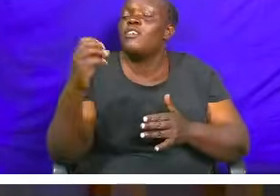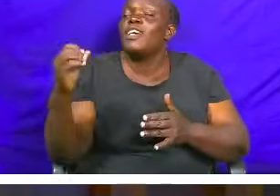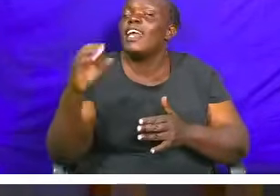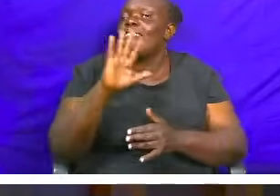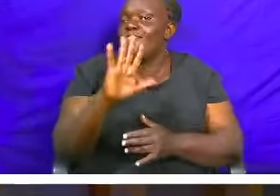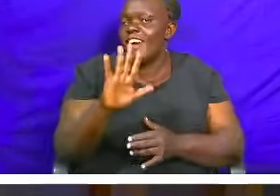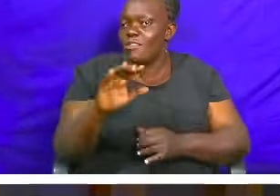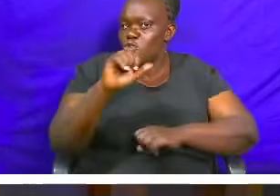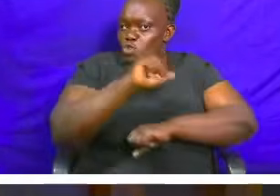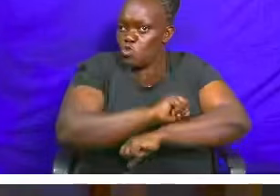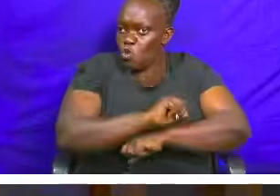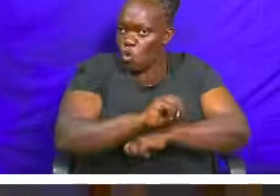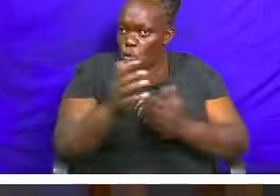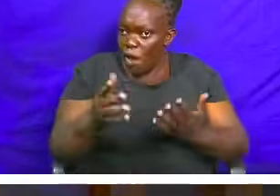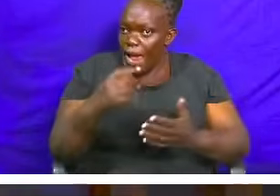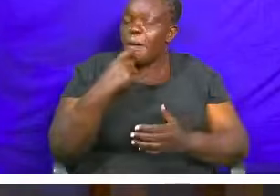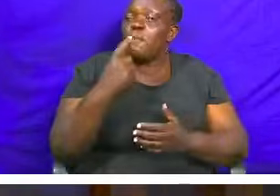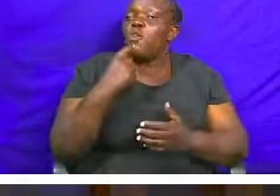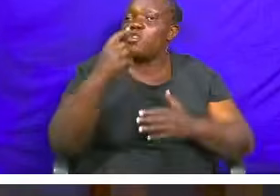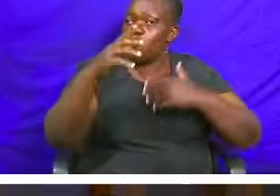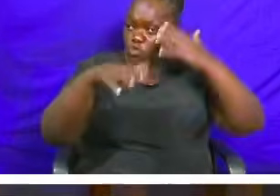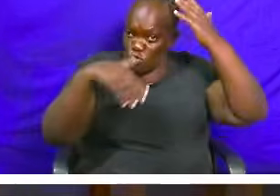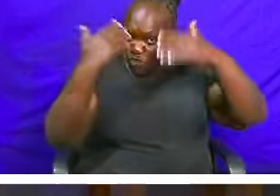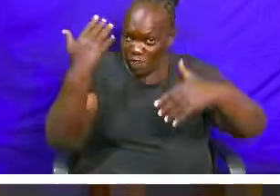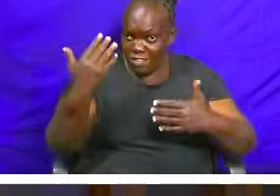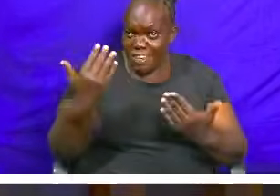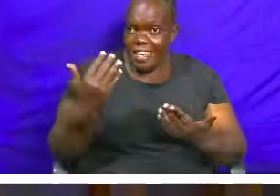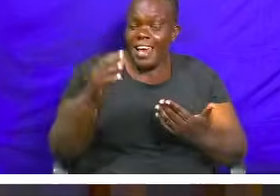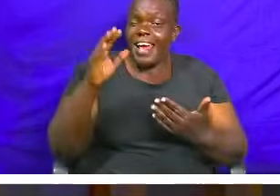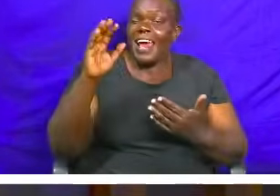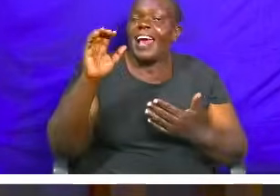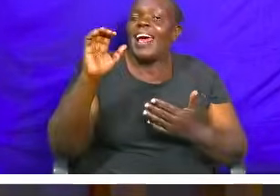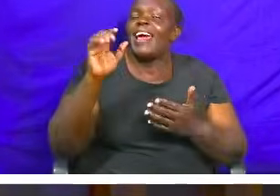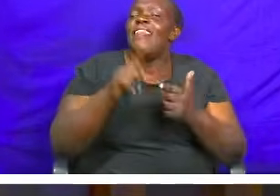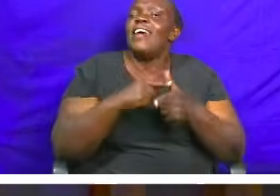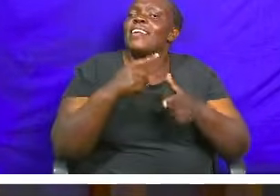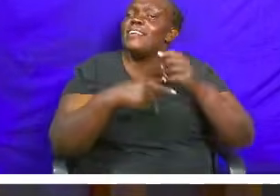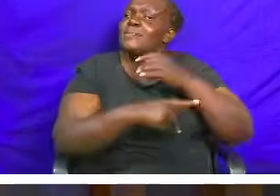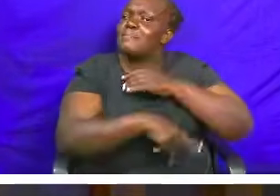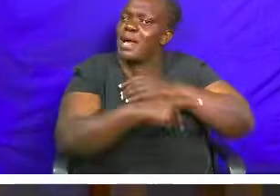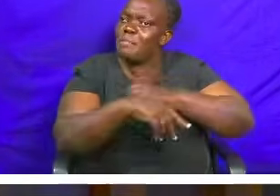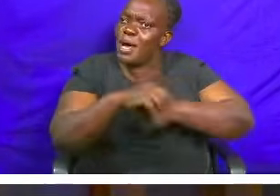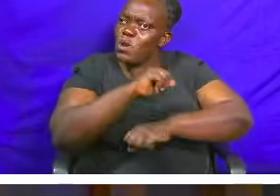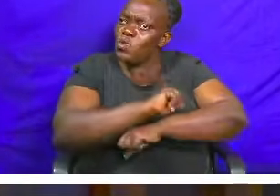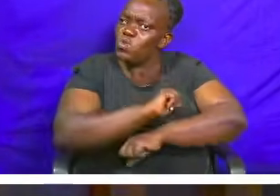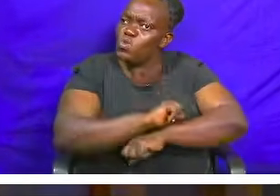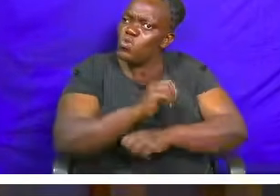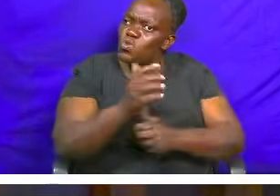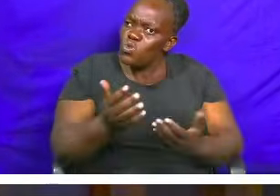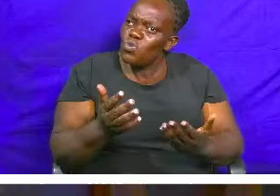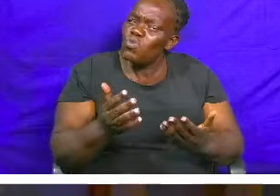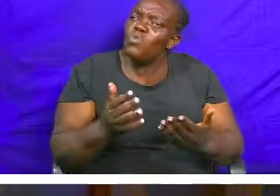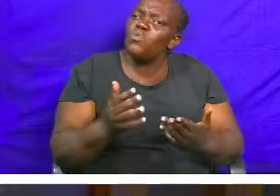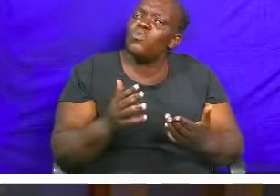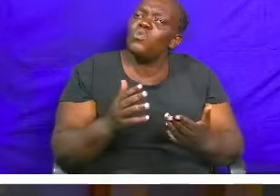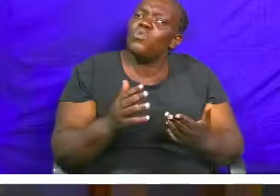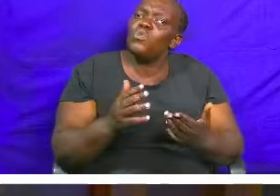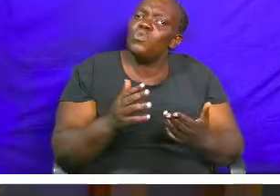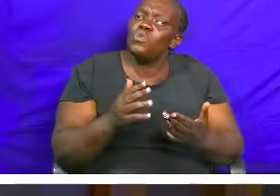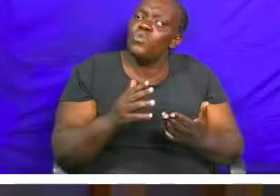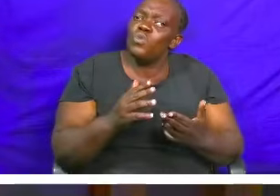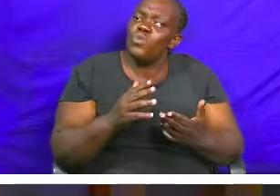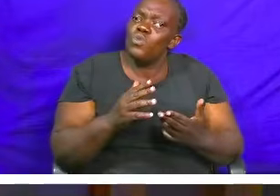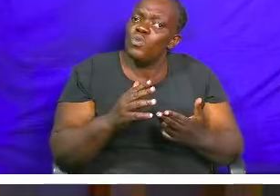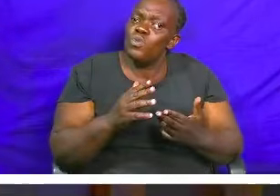shule wapi high school? From Moi University. I'm a Nyeri High School alumni. And primary school huko kunaitwaje hiyo village? School, of course, you know my names.